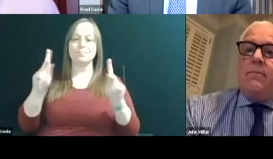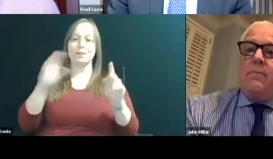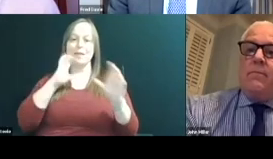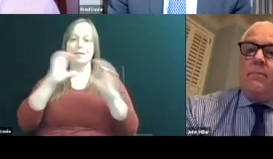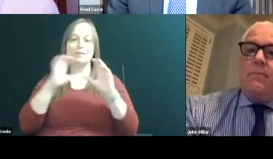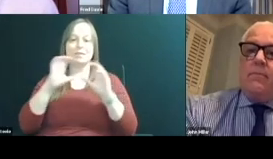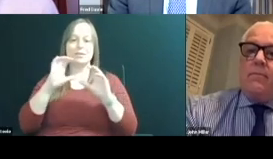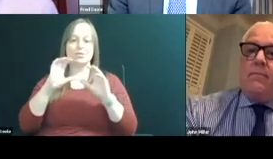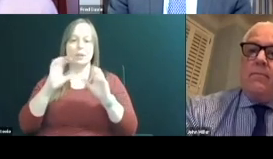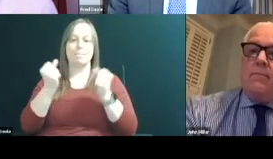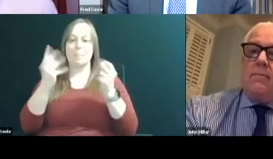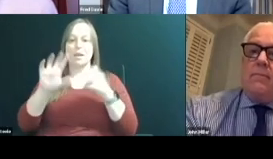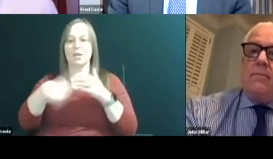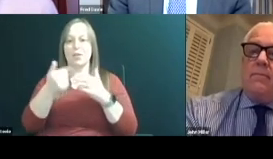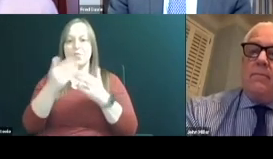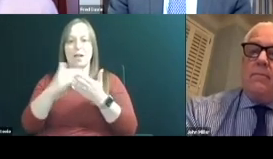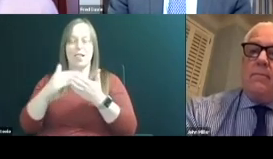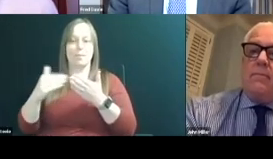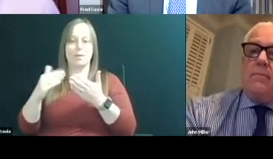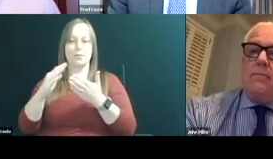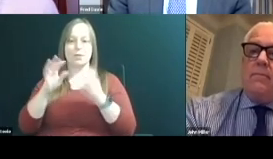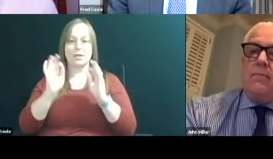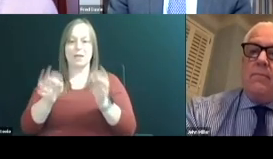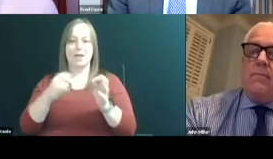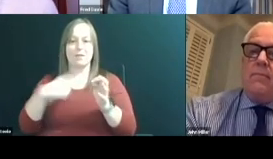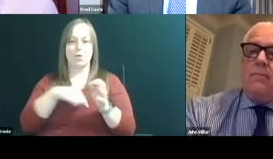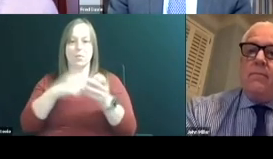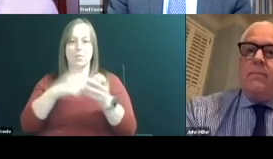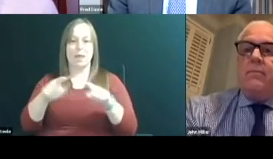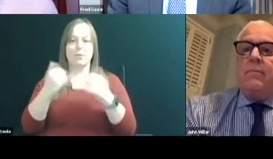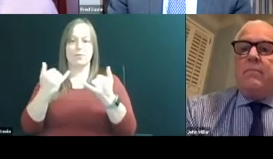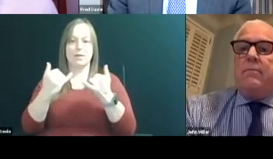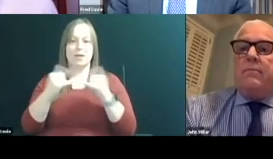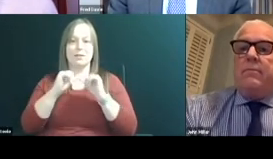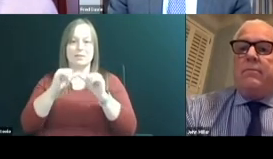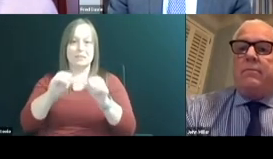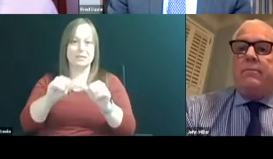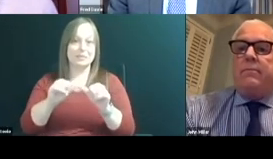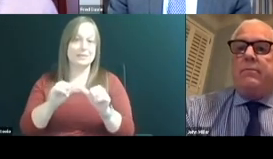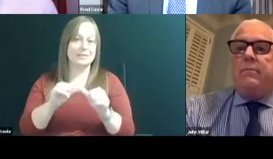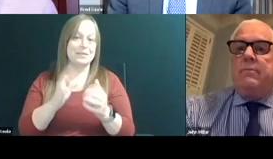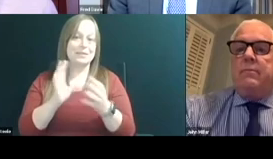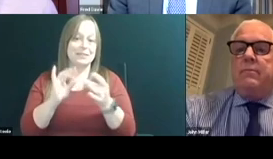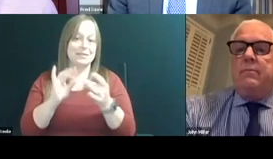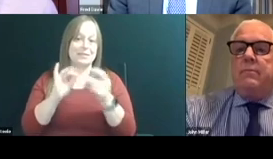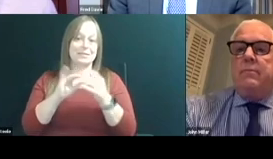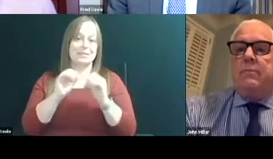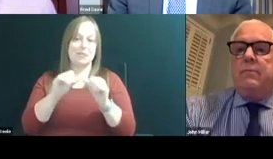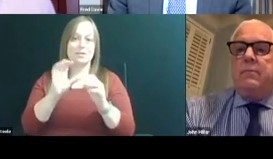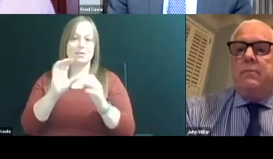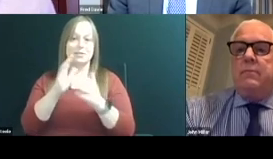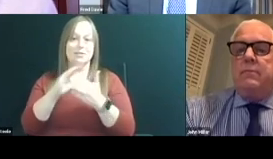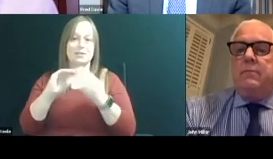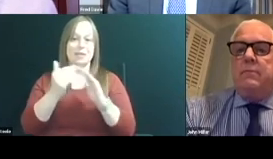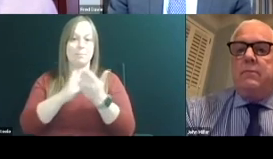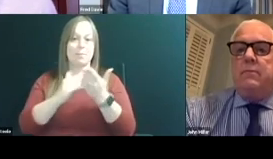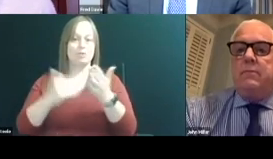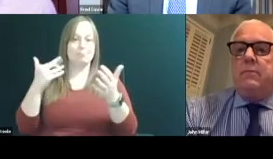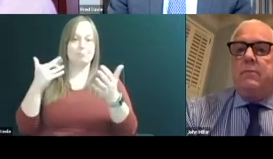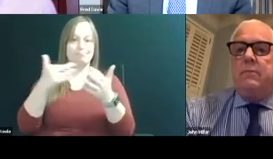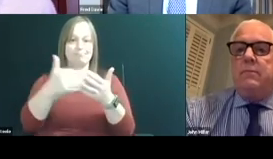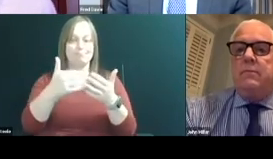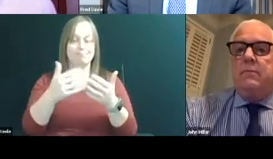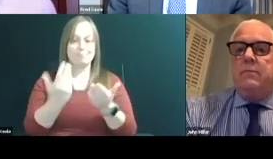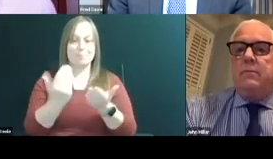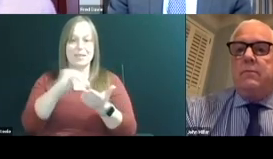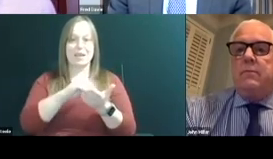conversation and many other elements of this is definitely happening right now and will be heating up, as I mentioned, as the city budget conversation gets going